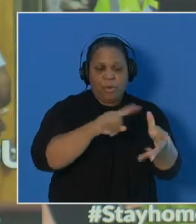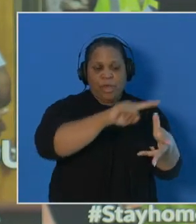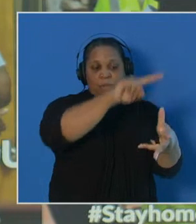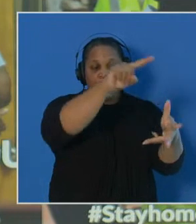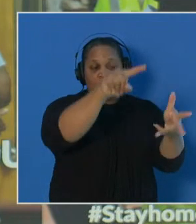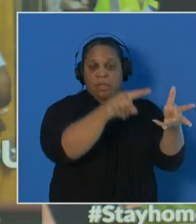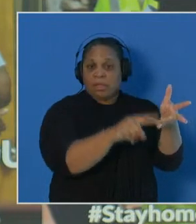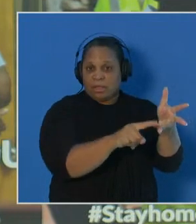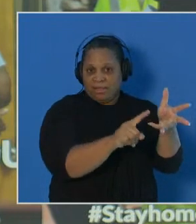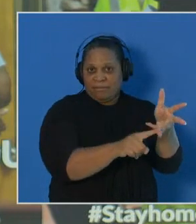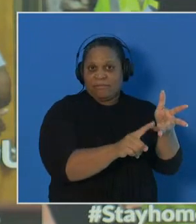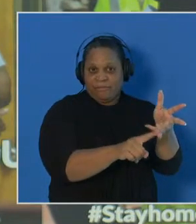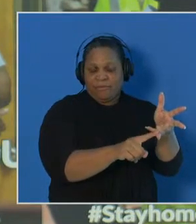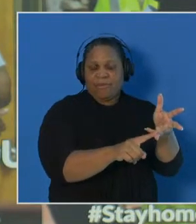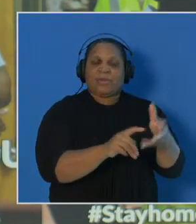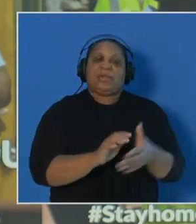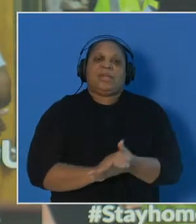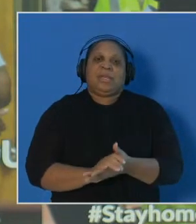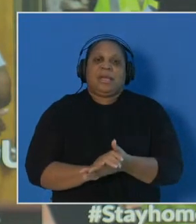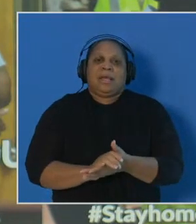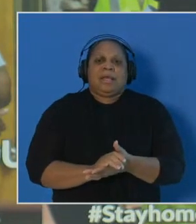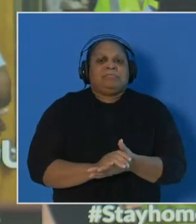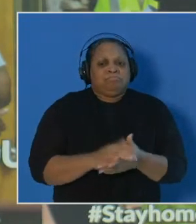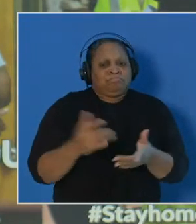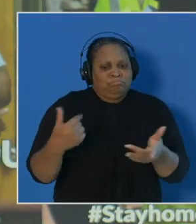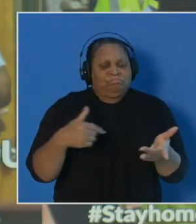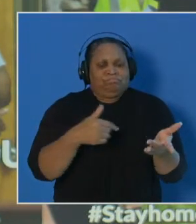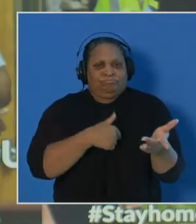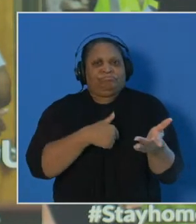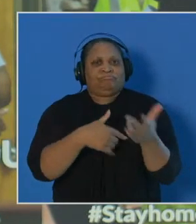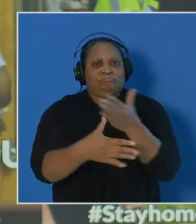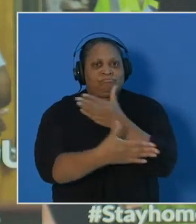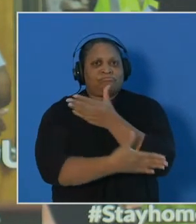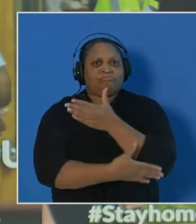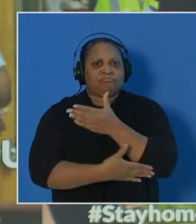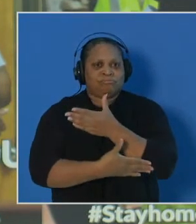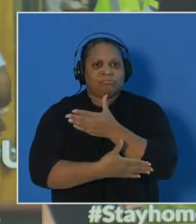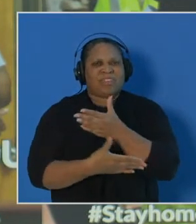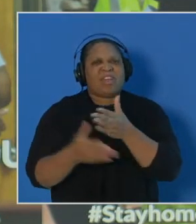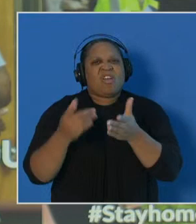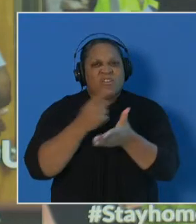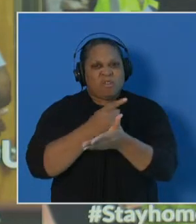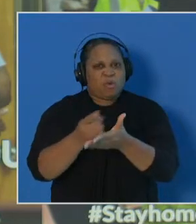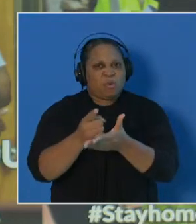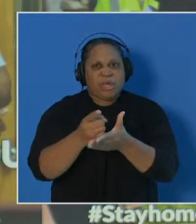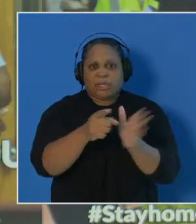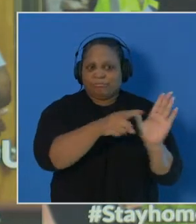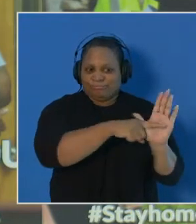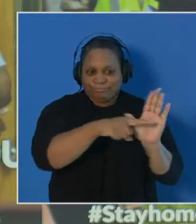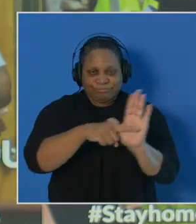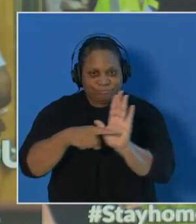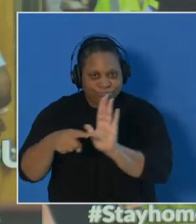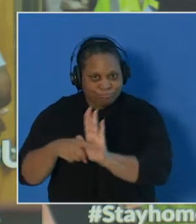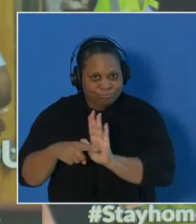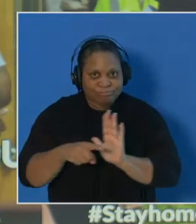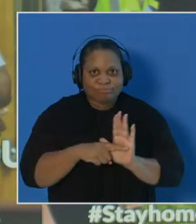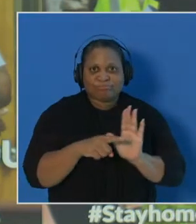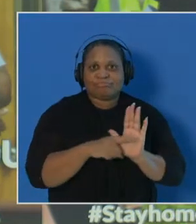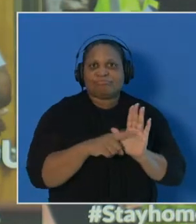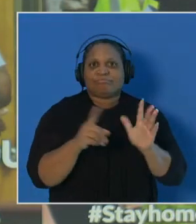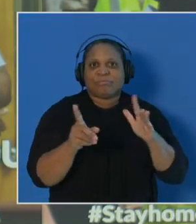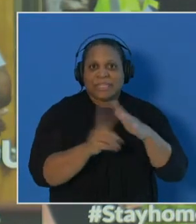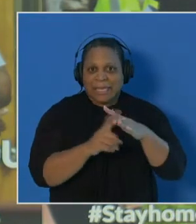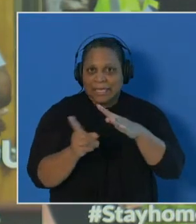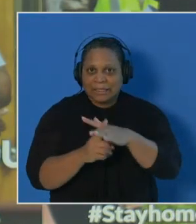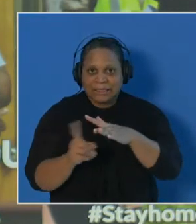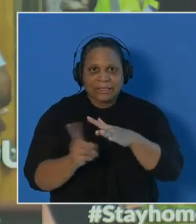Phase 4. As a country, we have gone over a week without any new cases of COVID-19. The